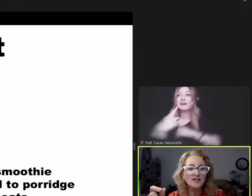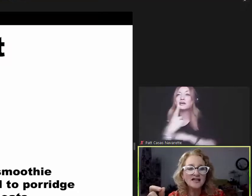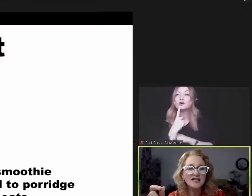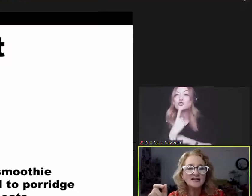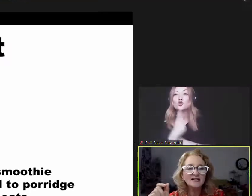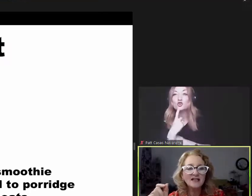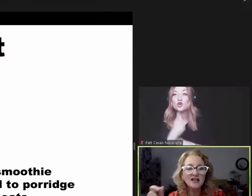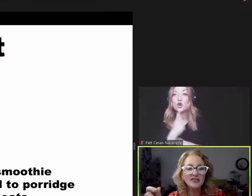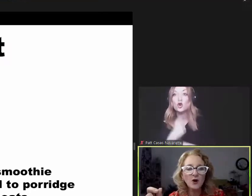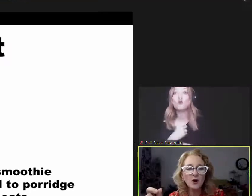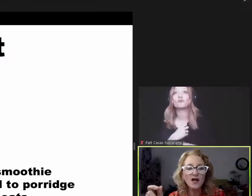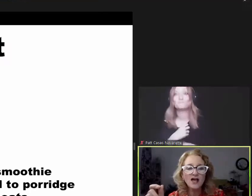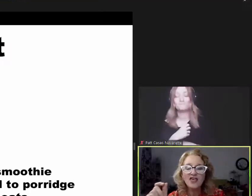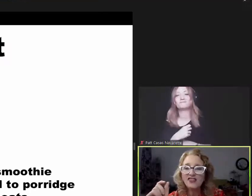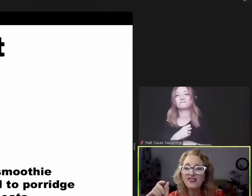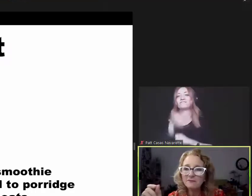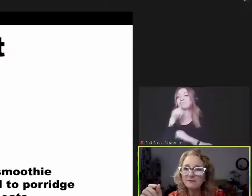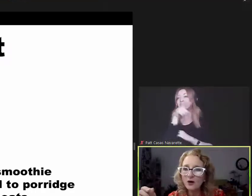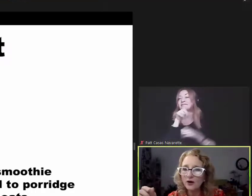called